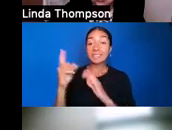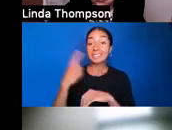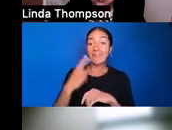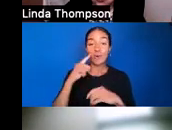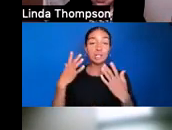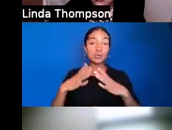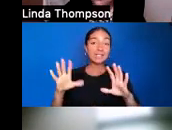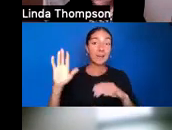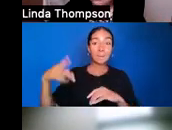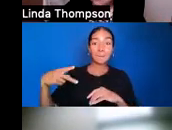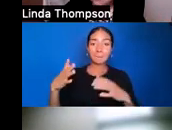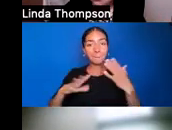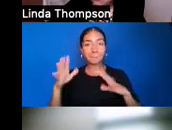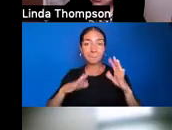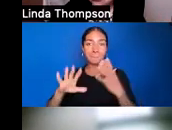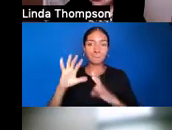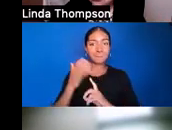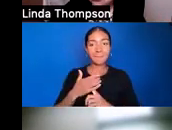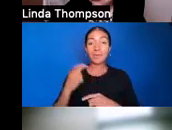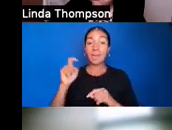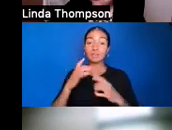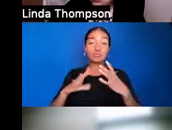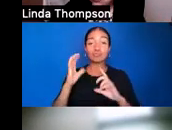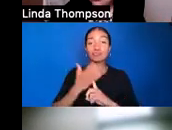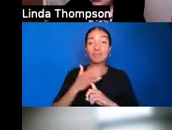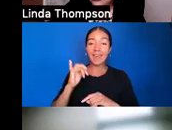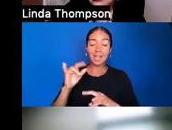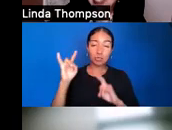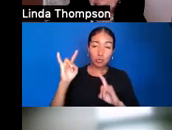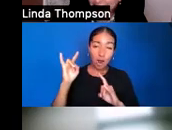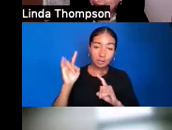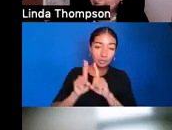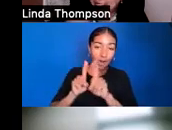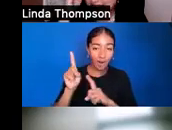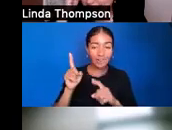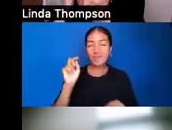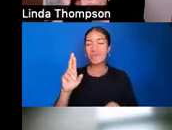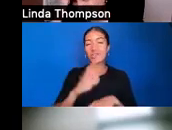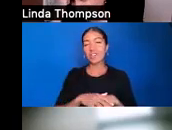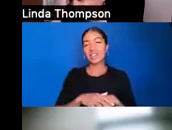where we had to dress up like rock stars for our check-in.